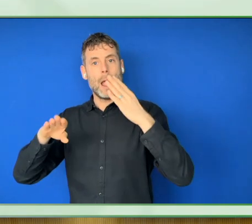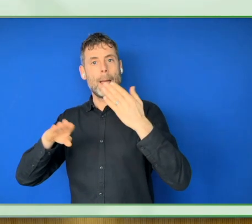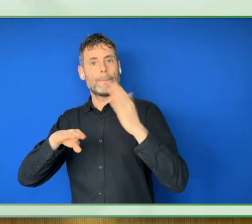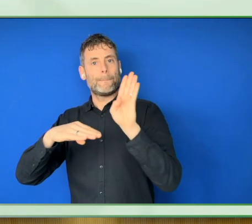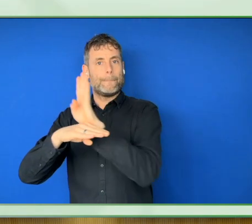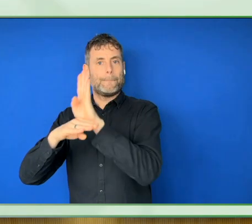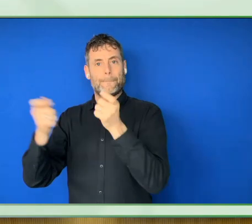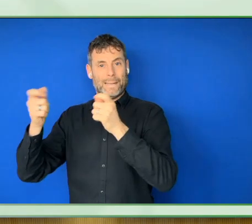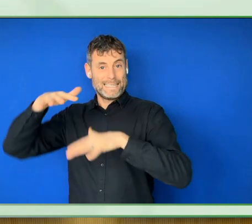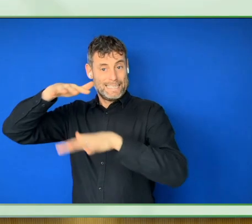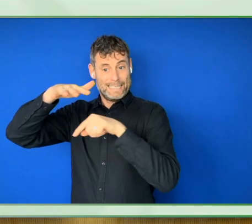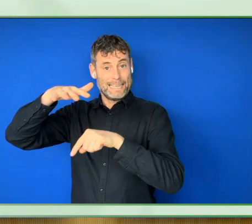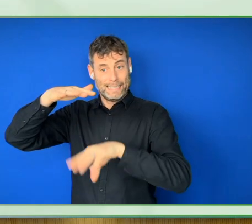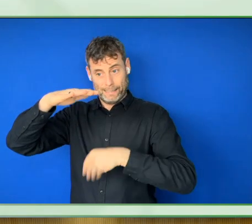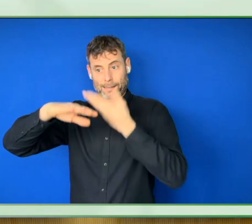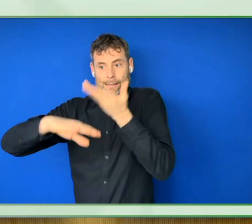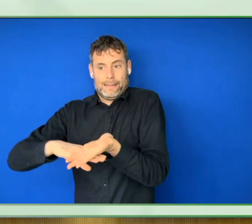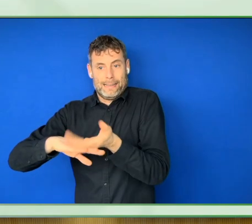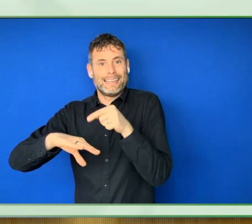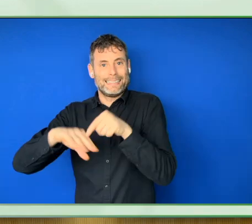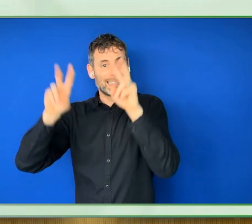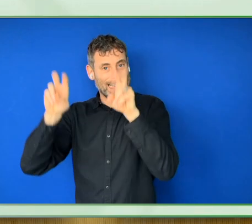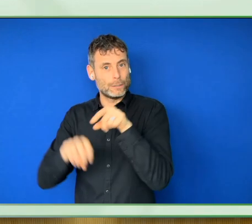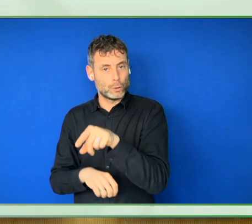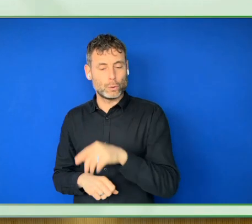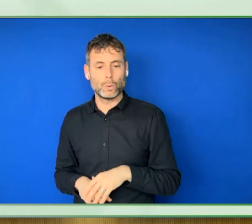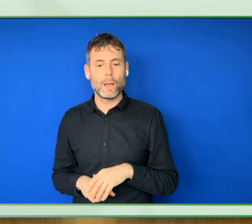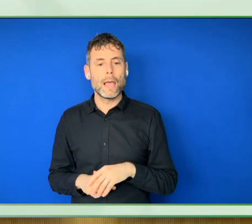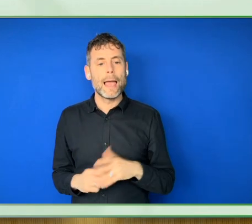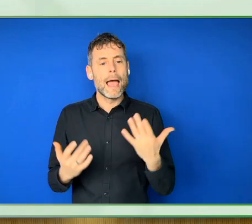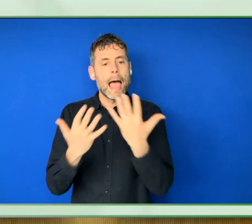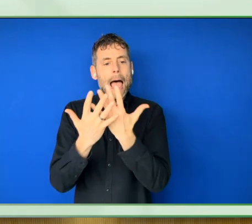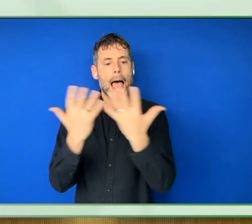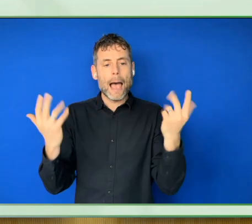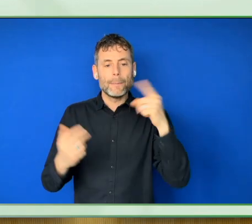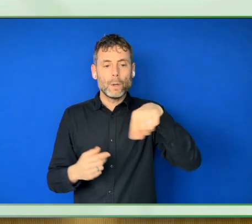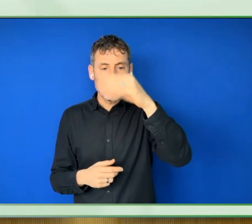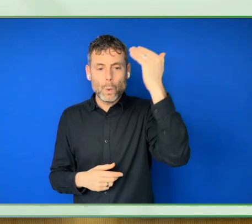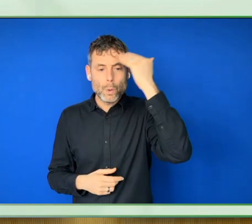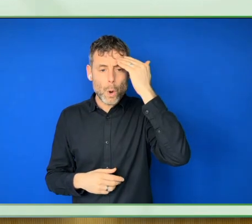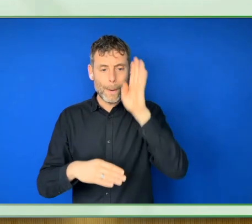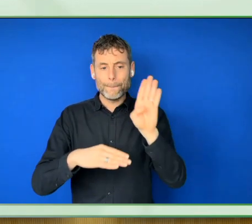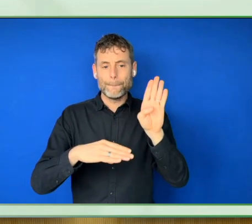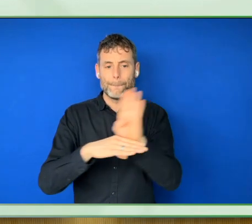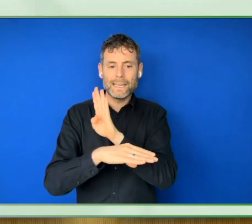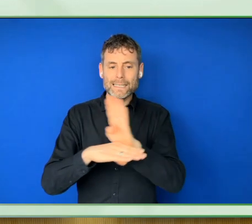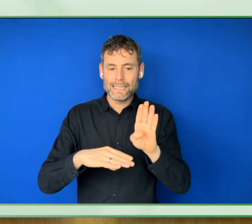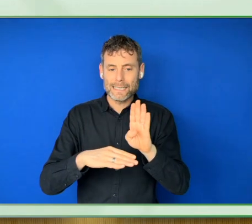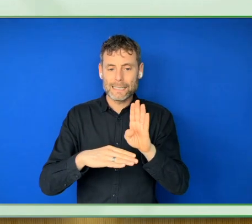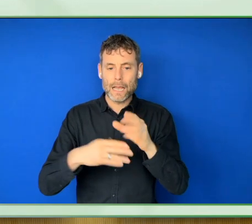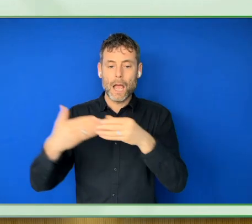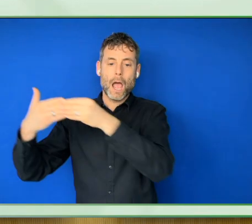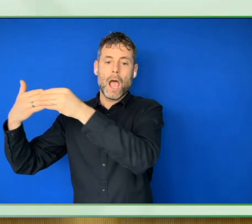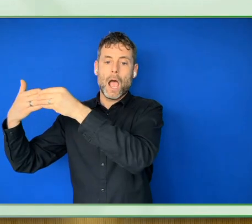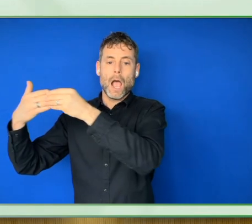question, how many of you are familiar with the business and human rights, the guiding business and human rights principles